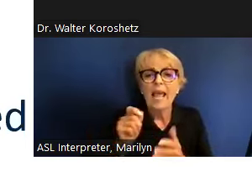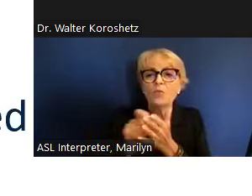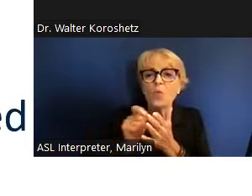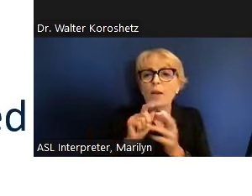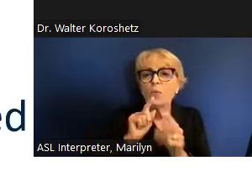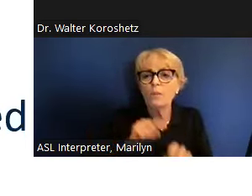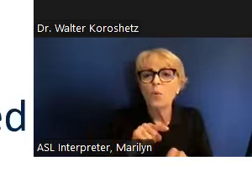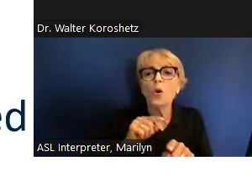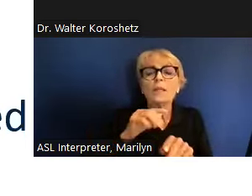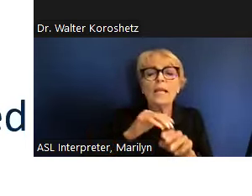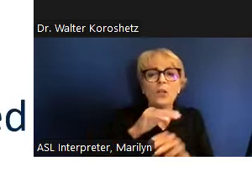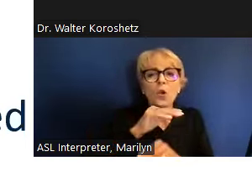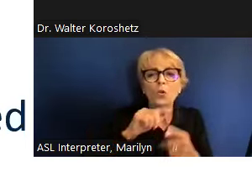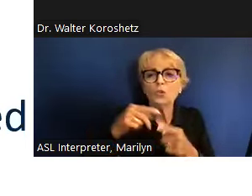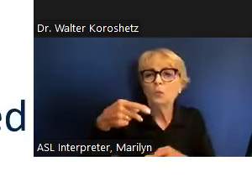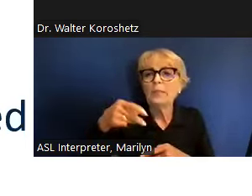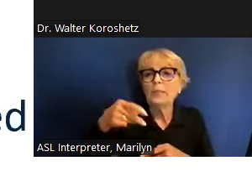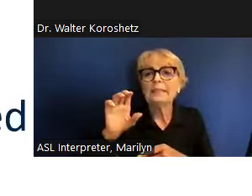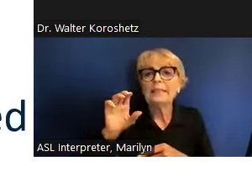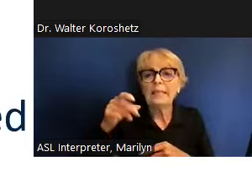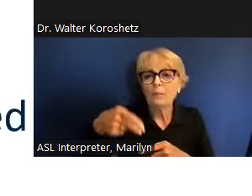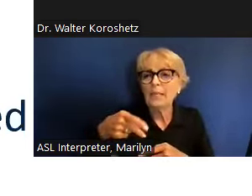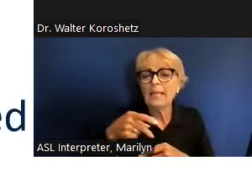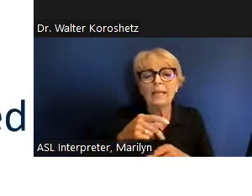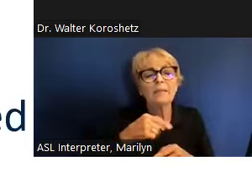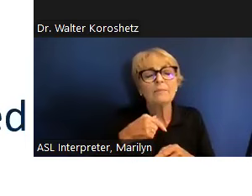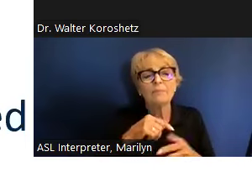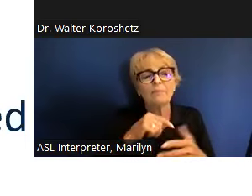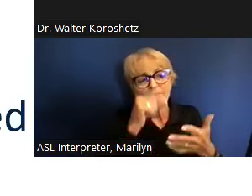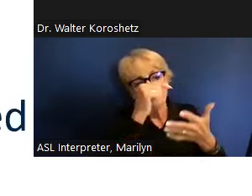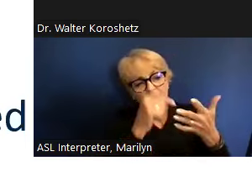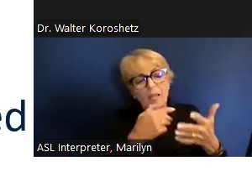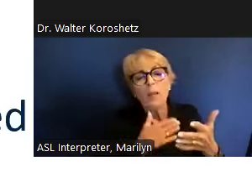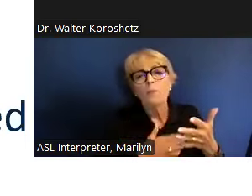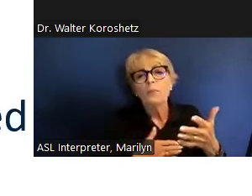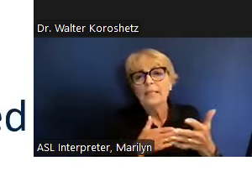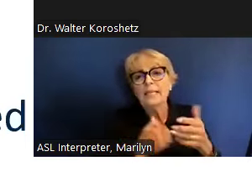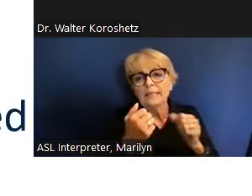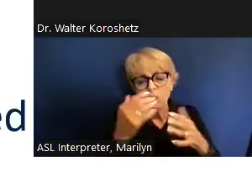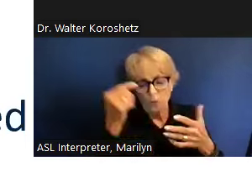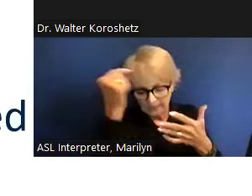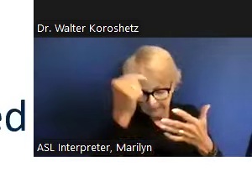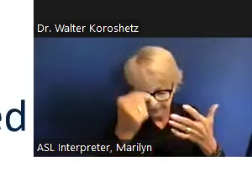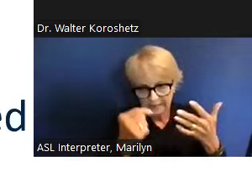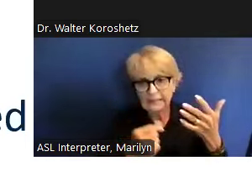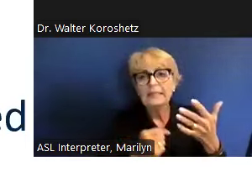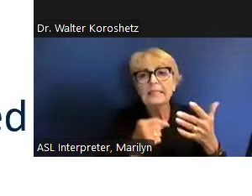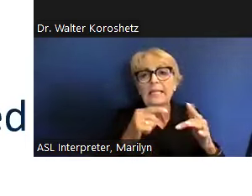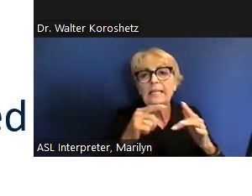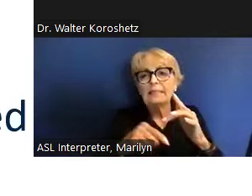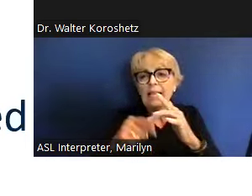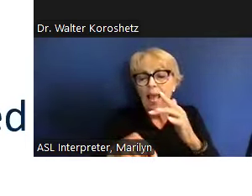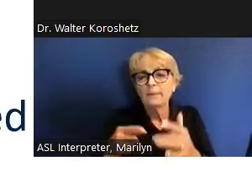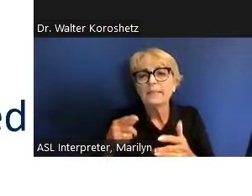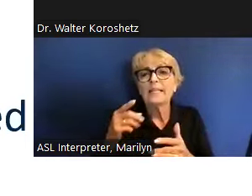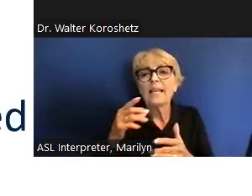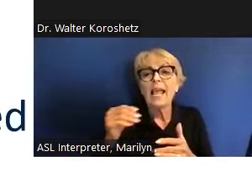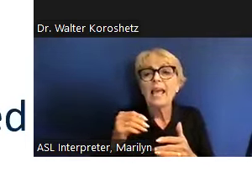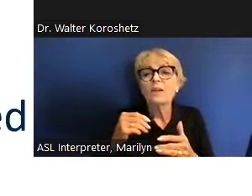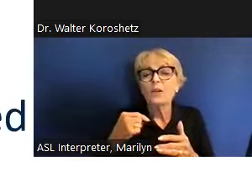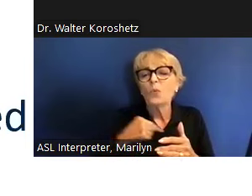to their PCP and we say, please address these holes. Please do this additional workup. In the meantime, we're going to focus on